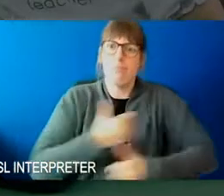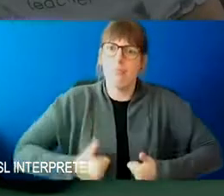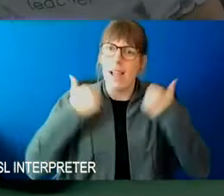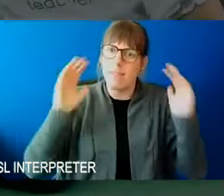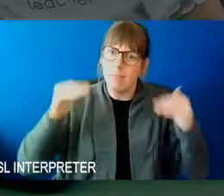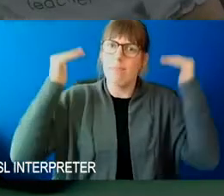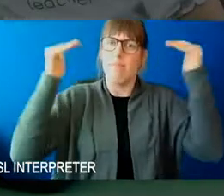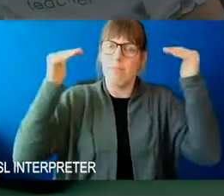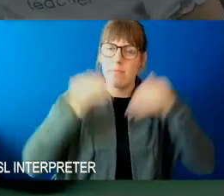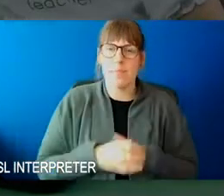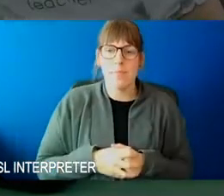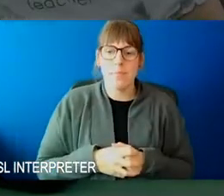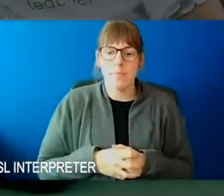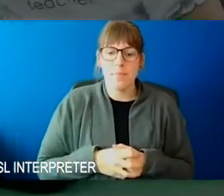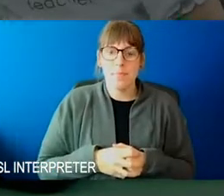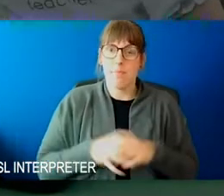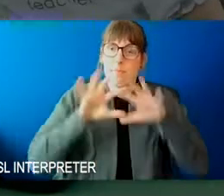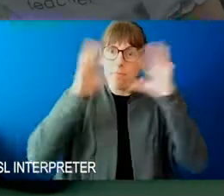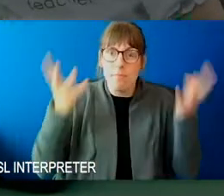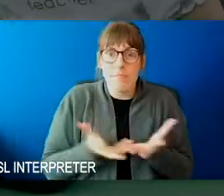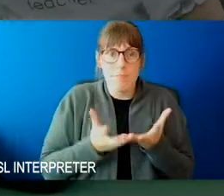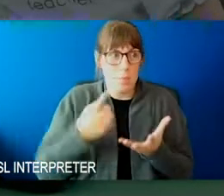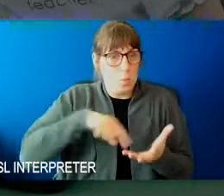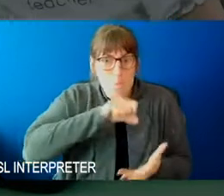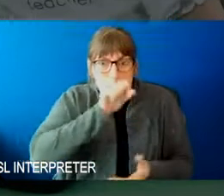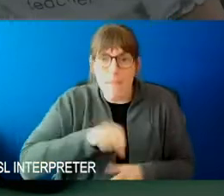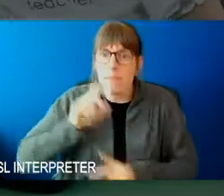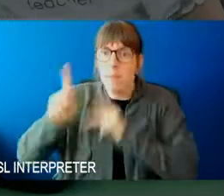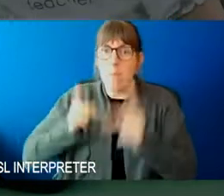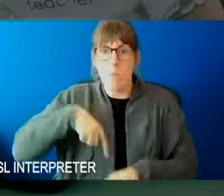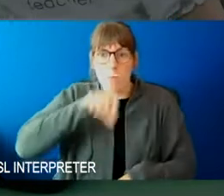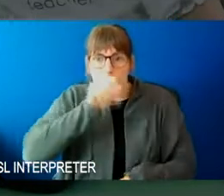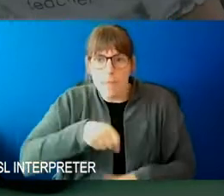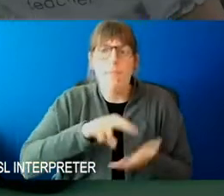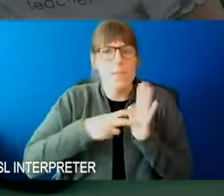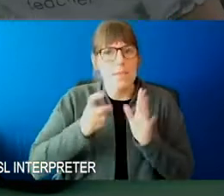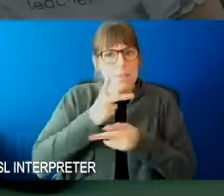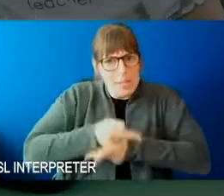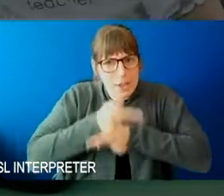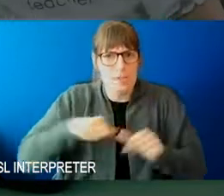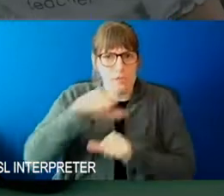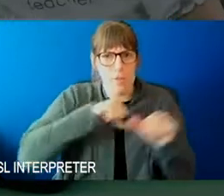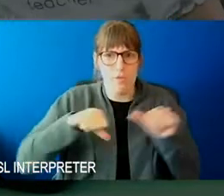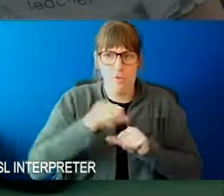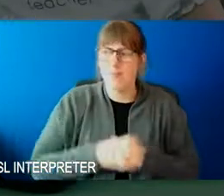life, to ensure that we can care for the people on the planet we love.